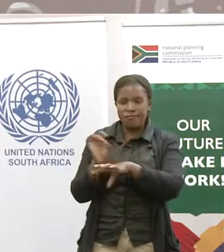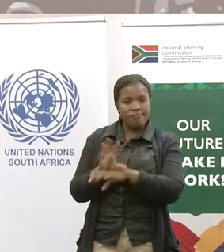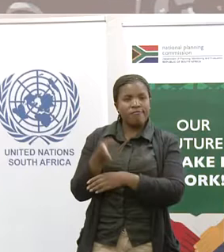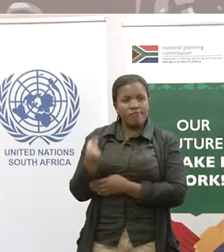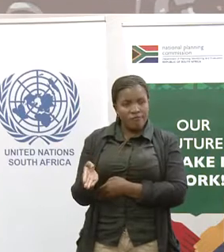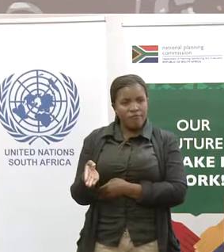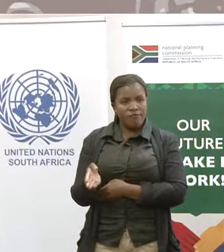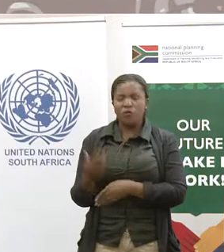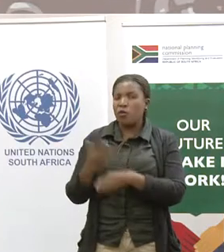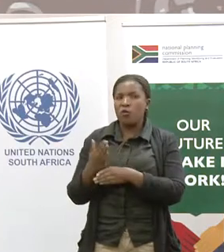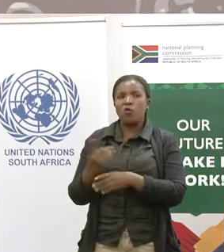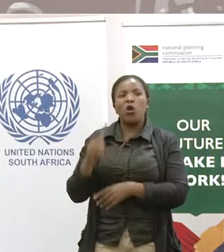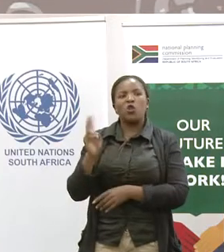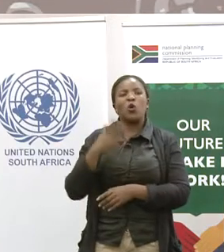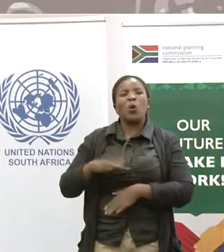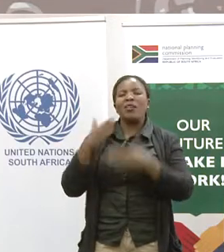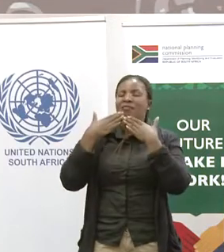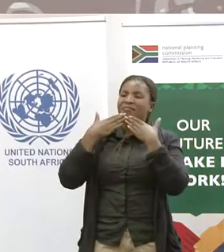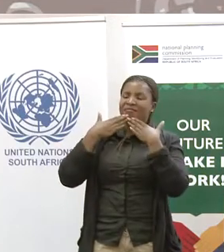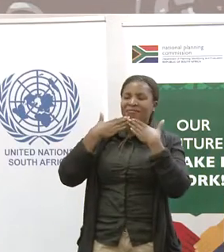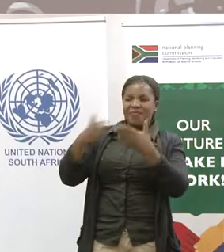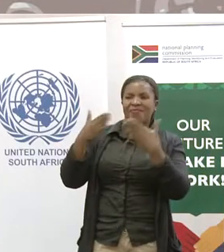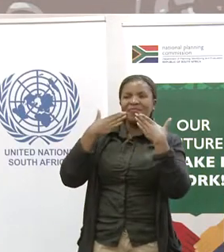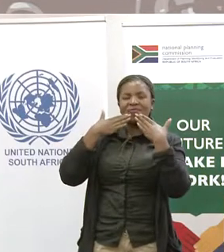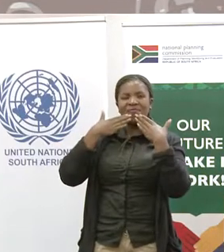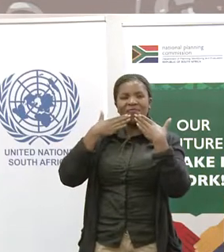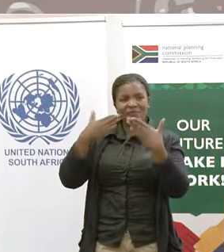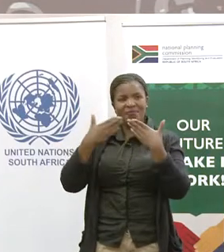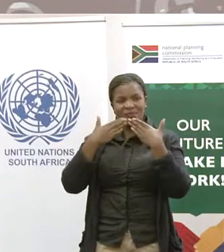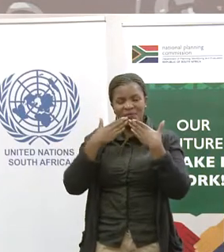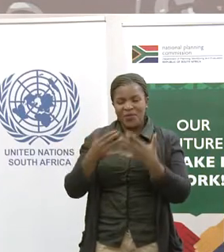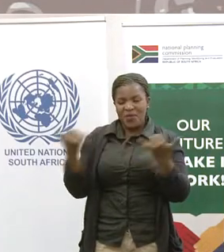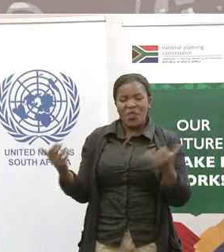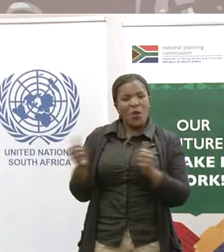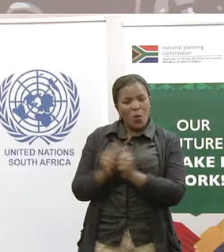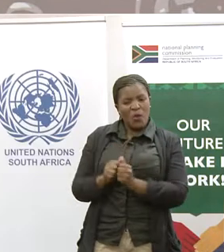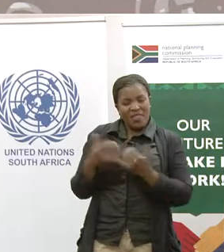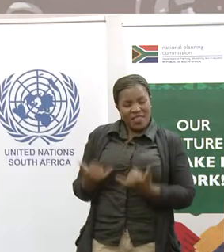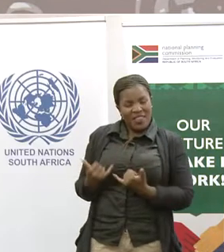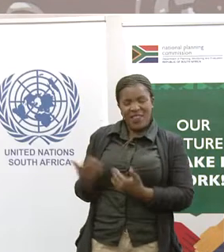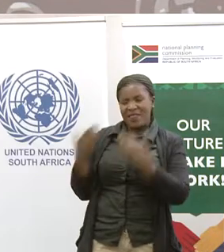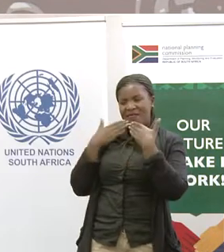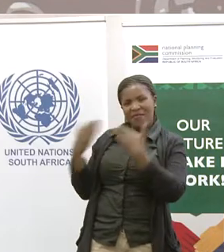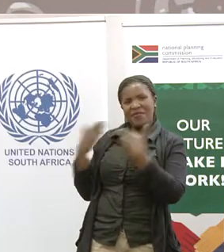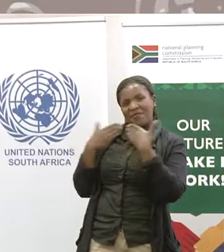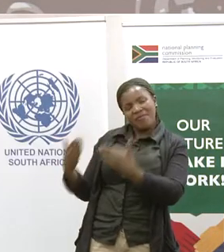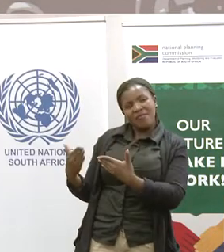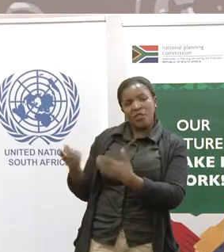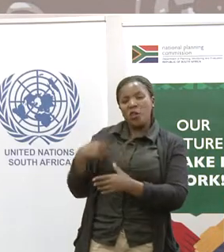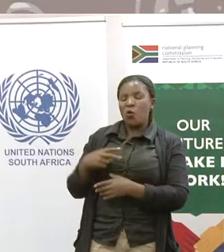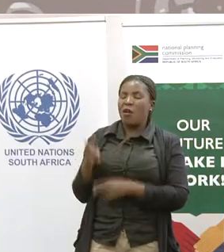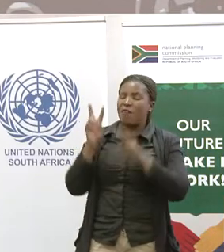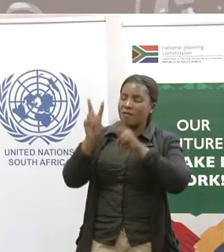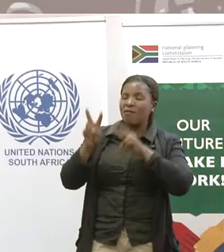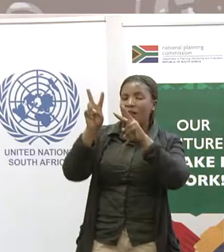to thank you very much, Justice Jacob, for gracing us at this occasion with your presence. And we look forward